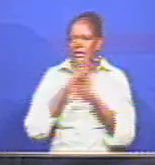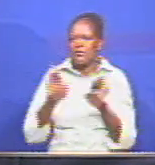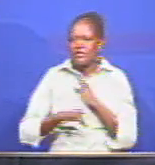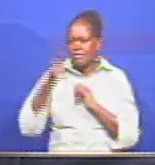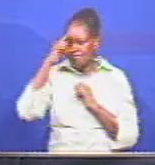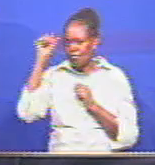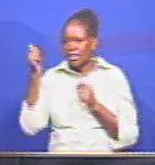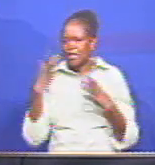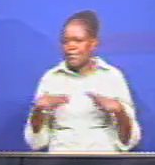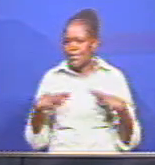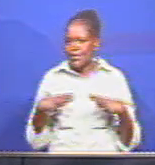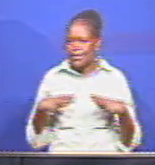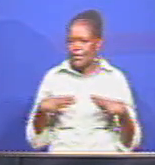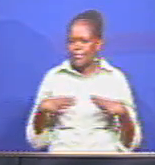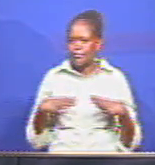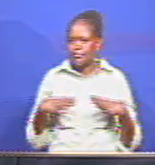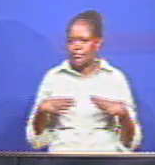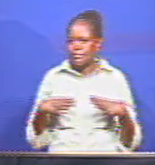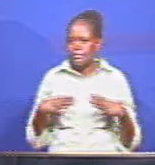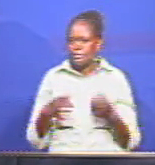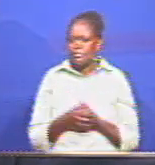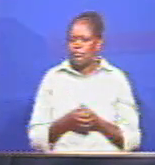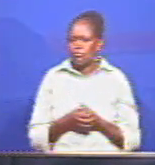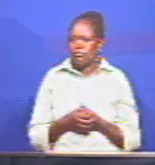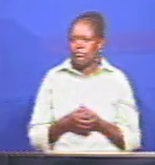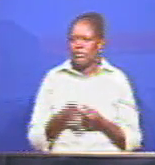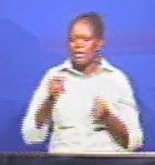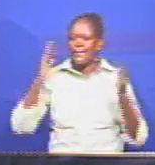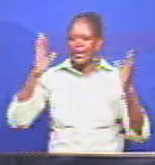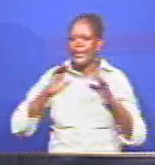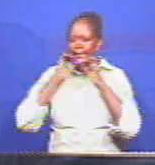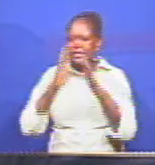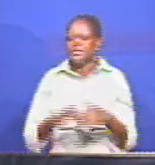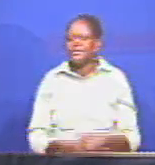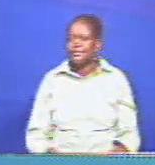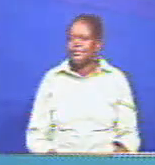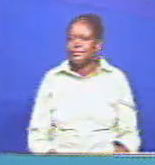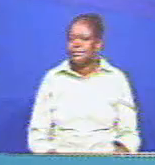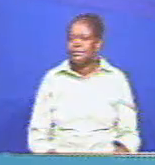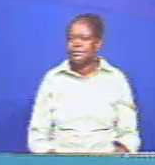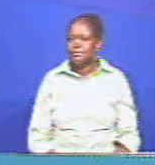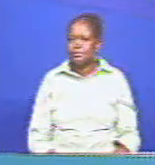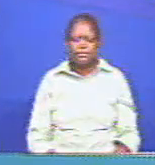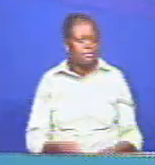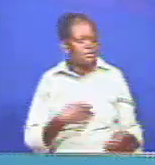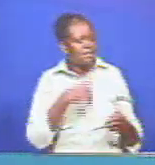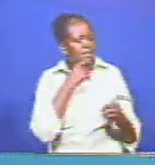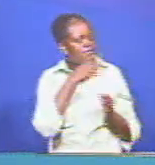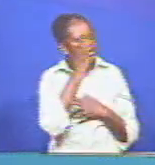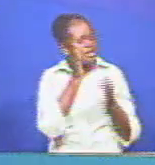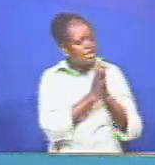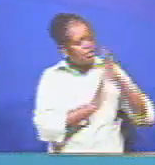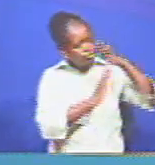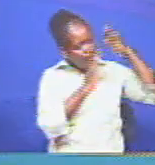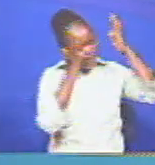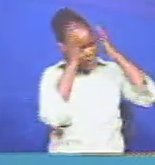others. Mm-hmm. This is the greatest blessing yes. for me. And as a man of God and as an archbishop,